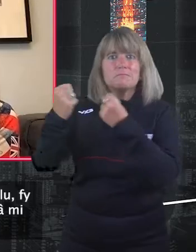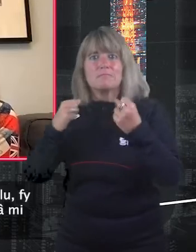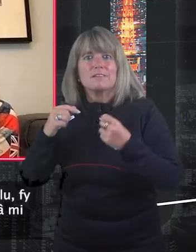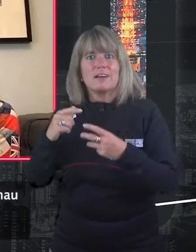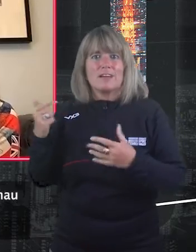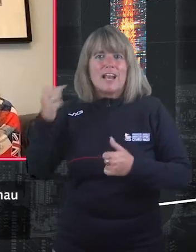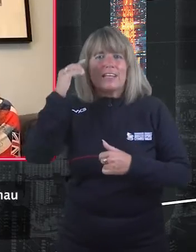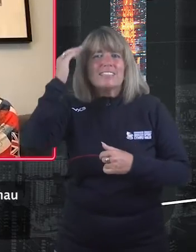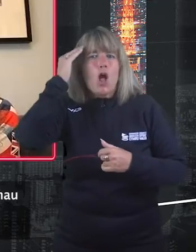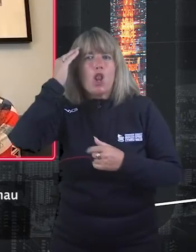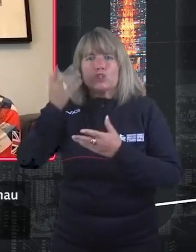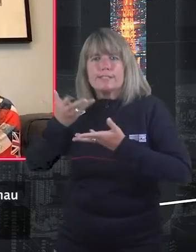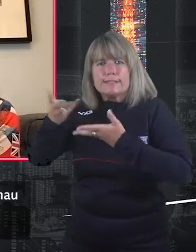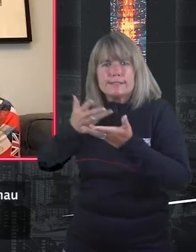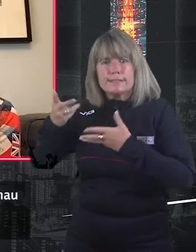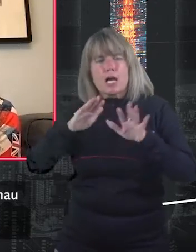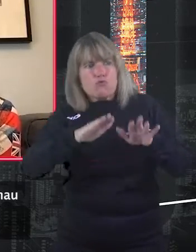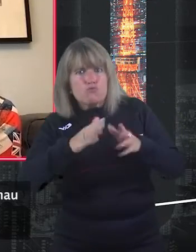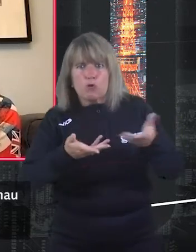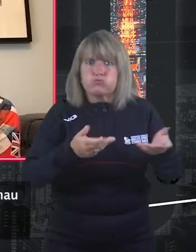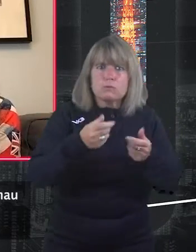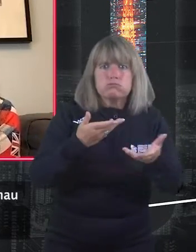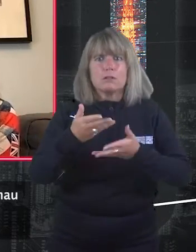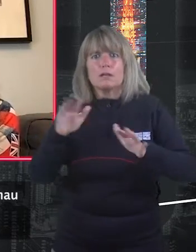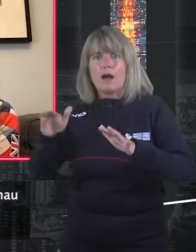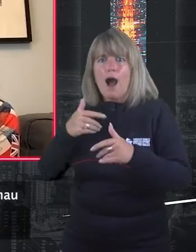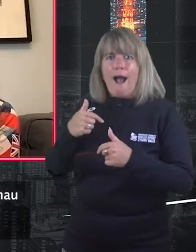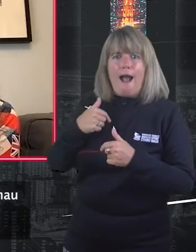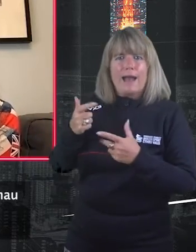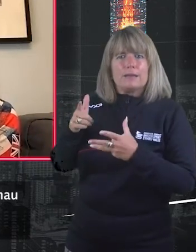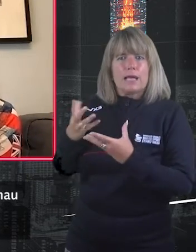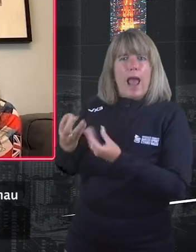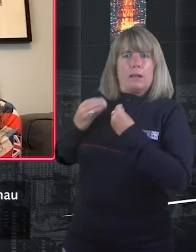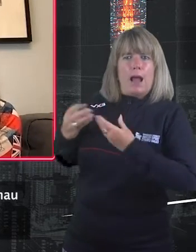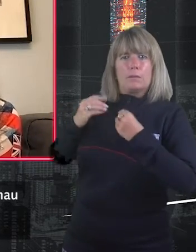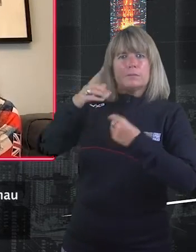week, you know, they just, you know, dad comes away to competitions with me,